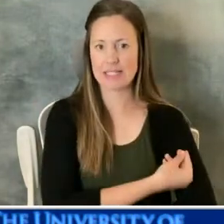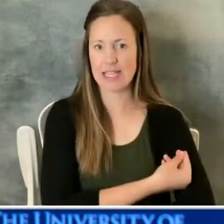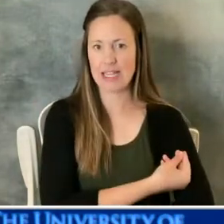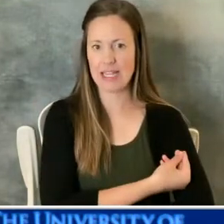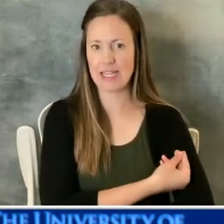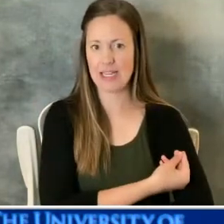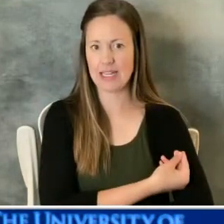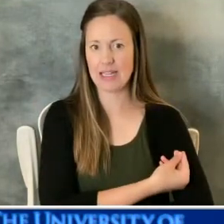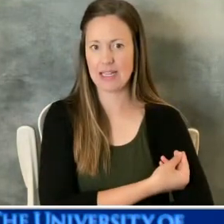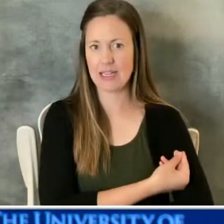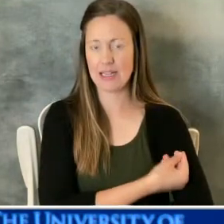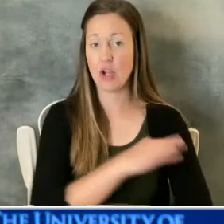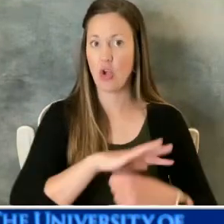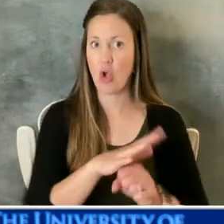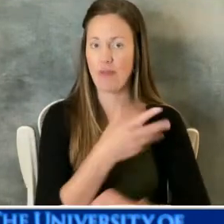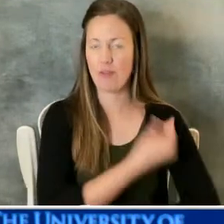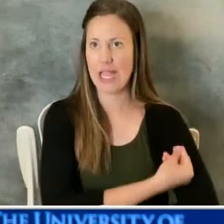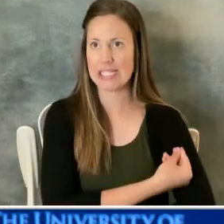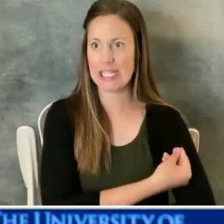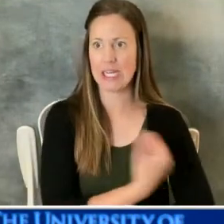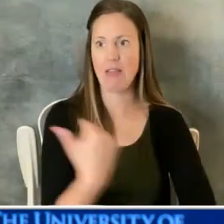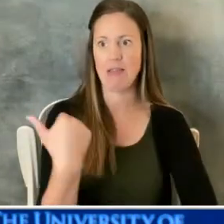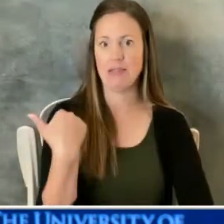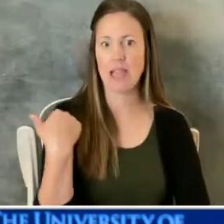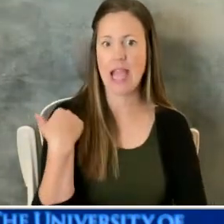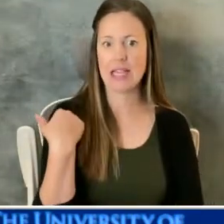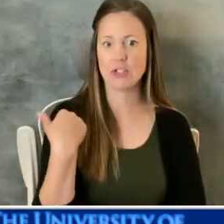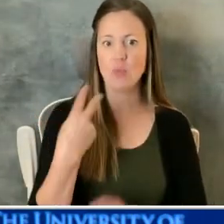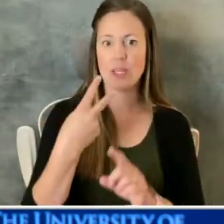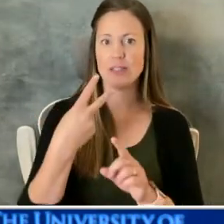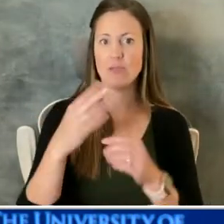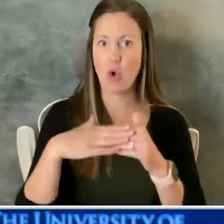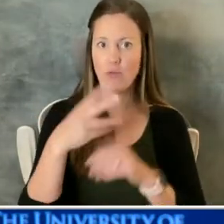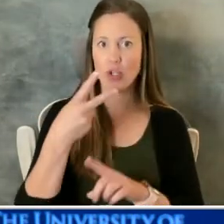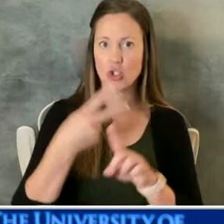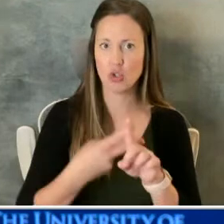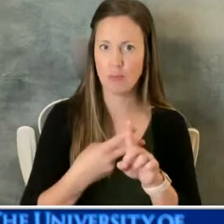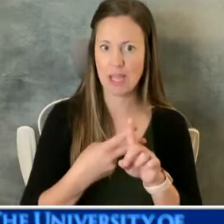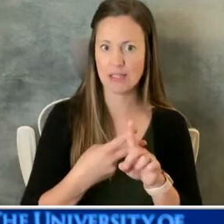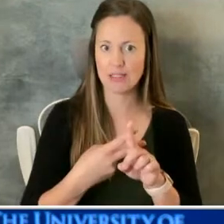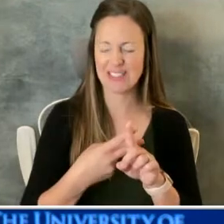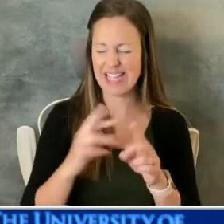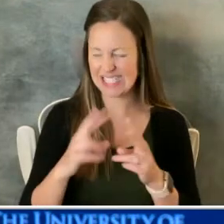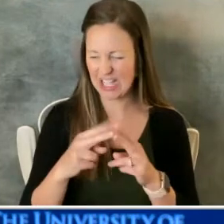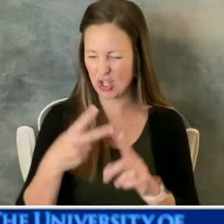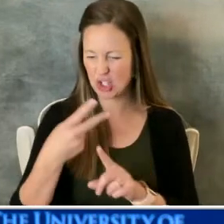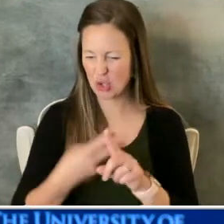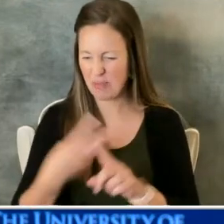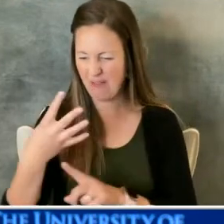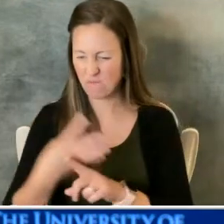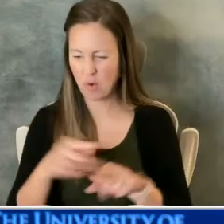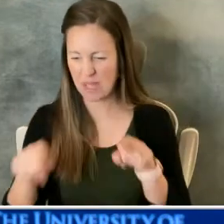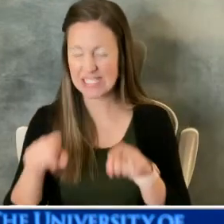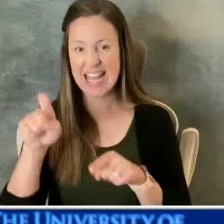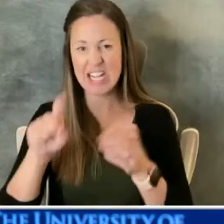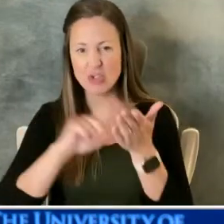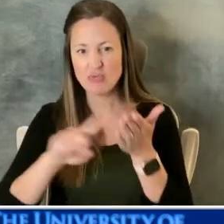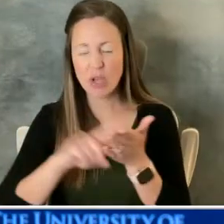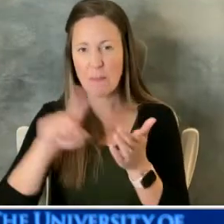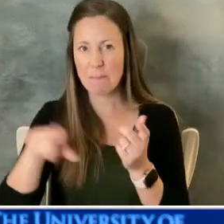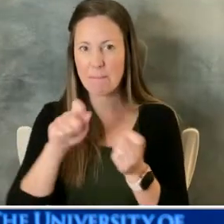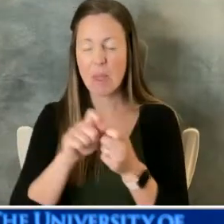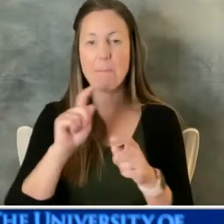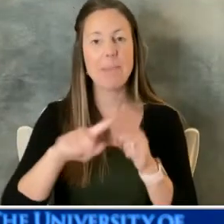vaccine, was 2 months or more. It's either 2 months or more or 4 months or more. I had to look up the specific, but I believe it's if you received your